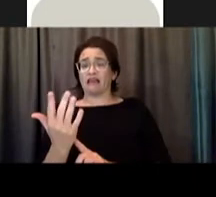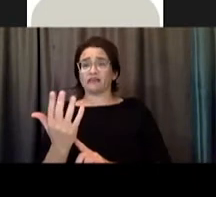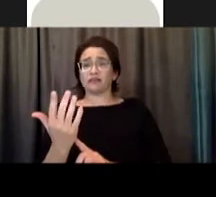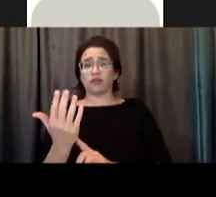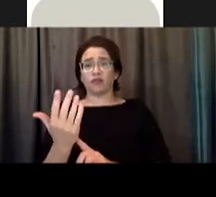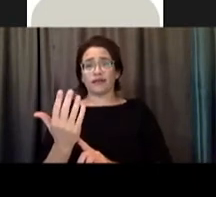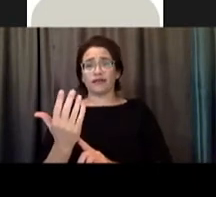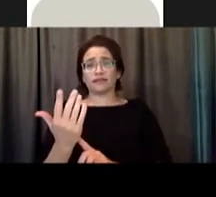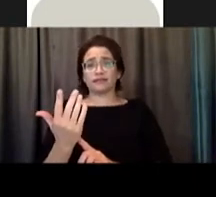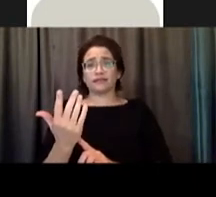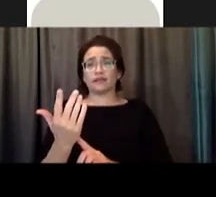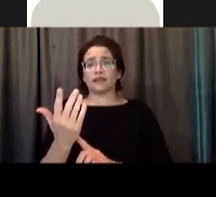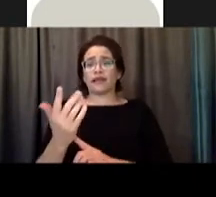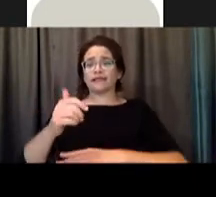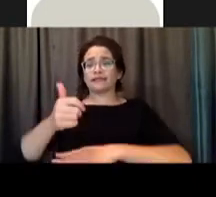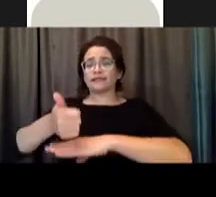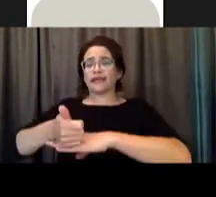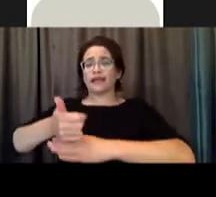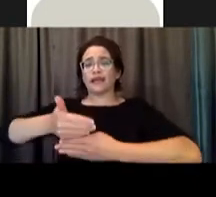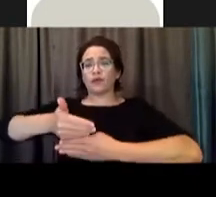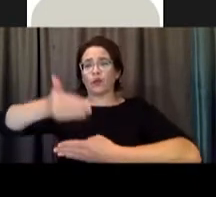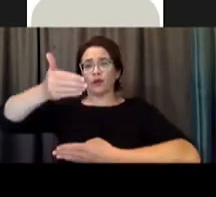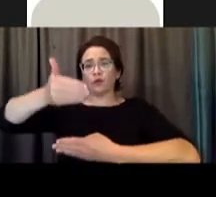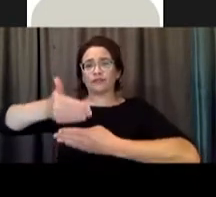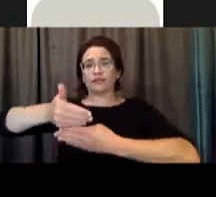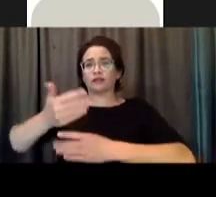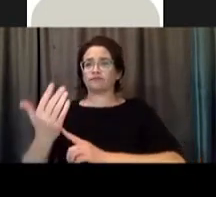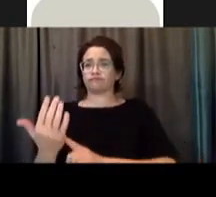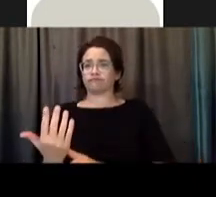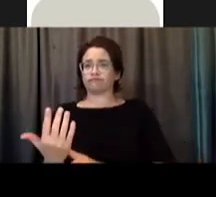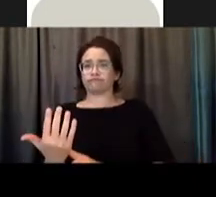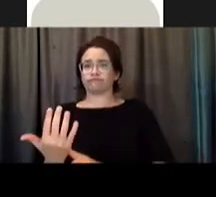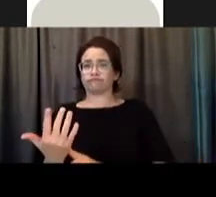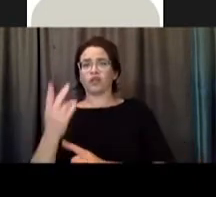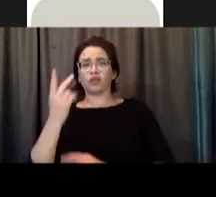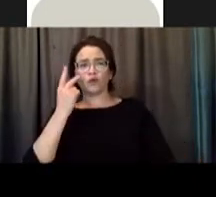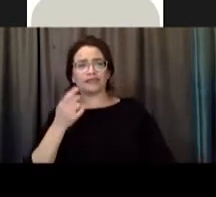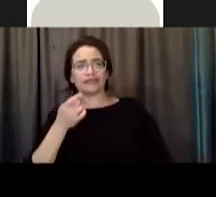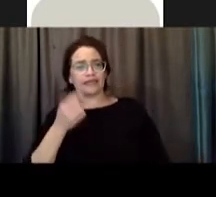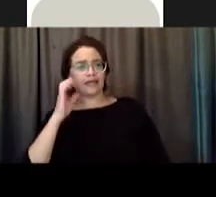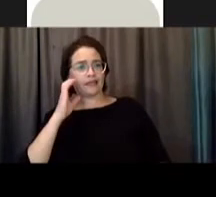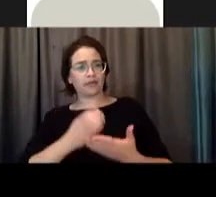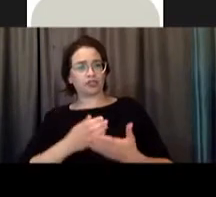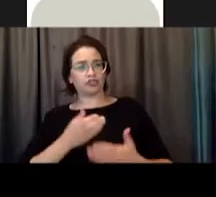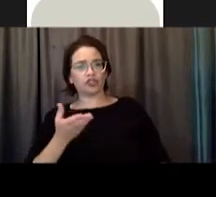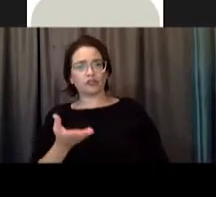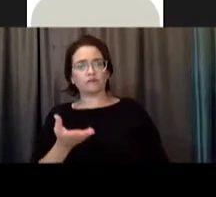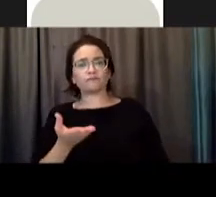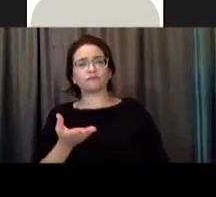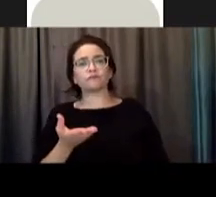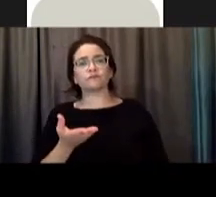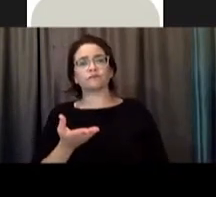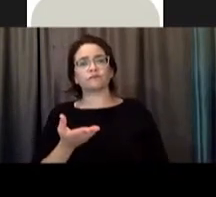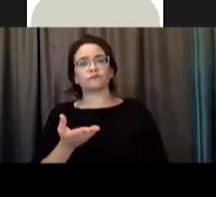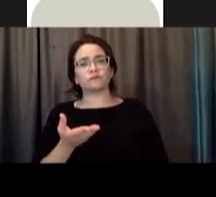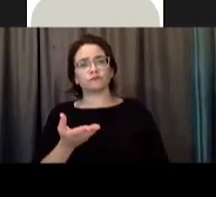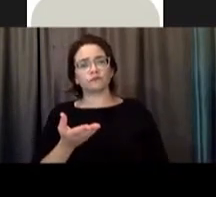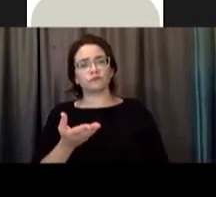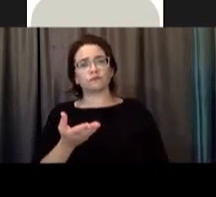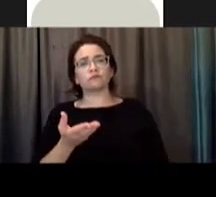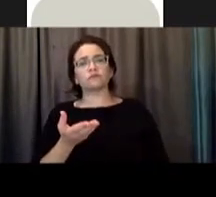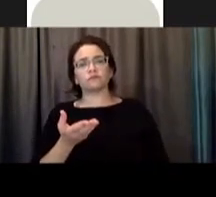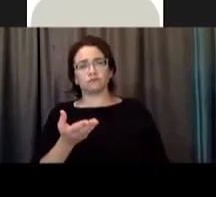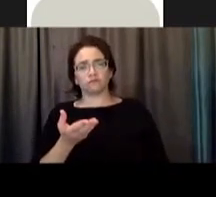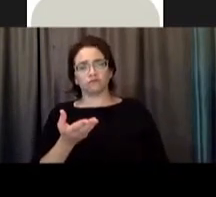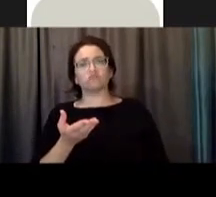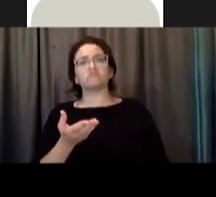you see one of the pictures here that shows a campaign, light a candle of memory in